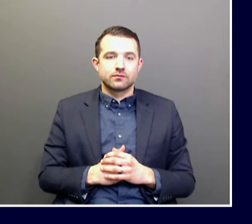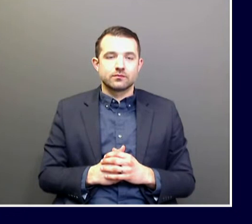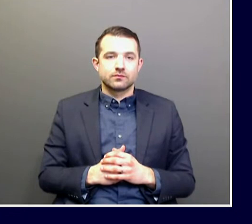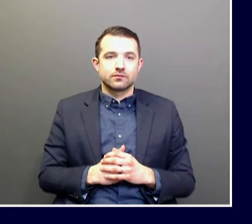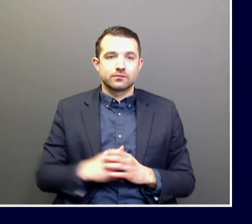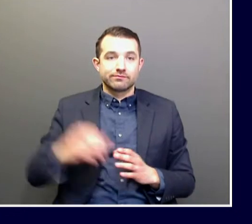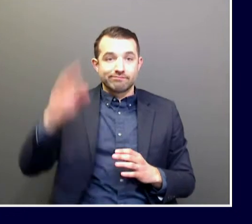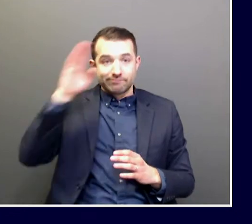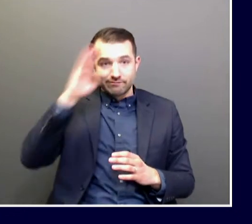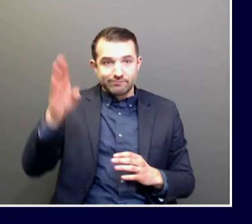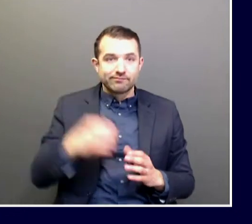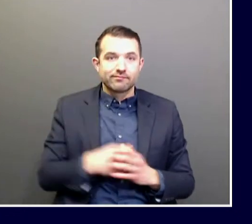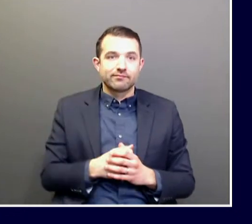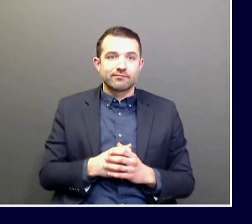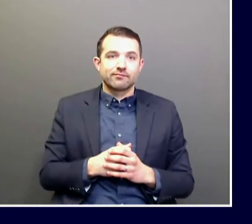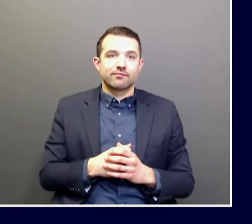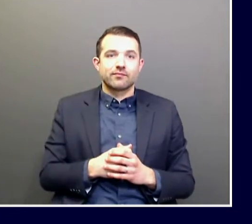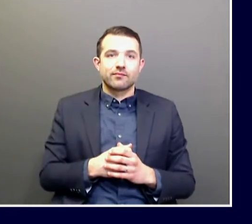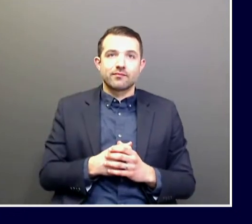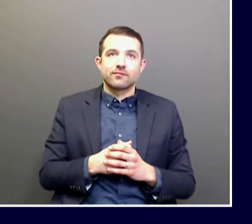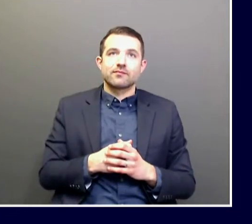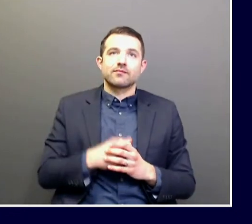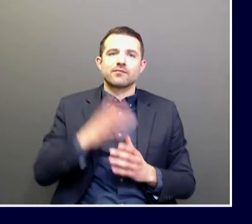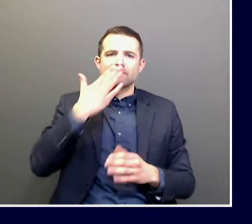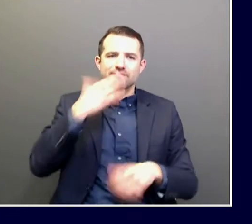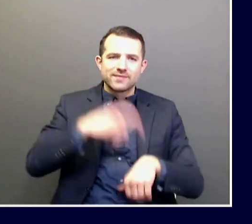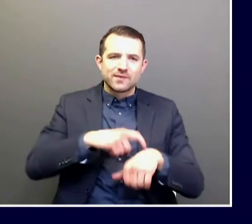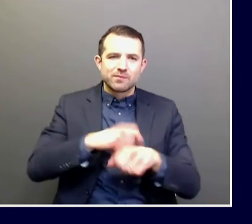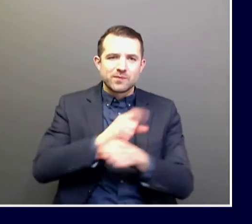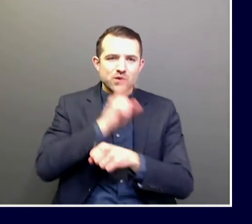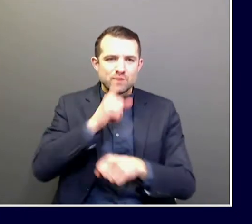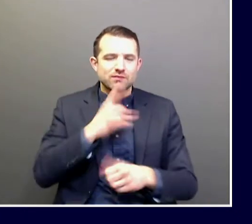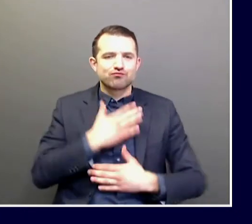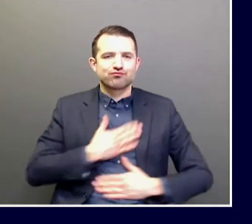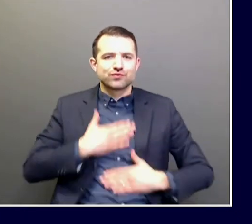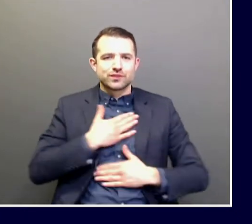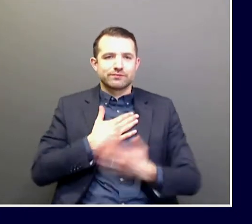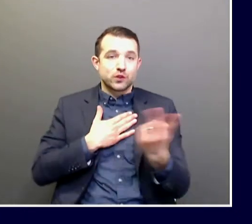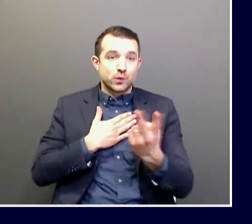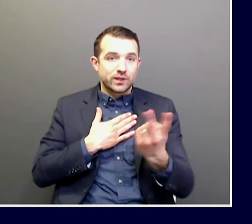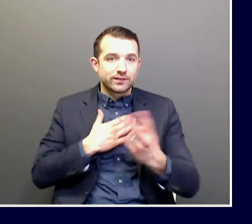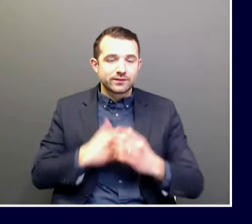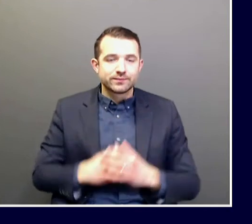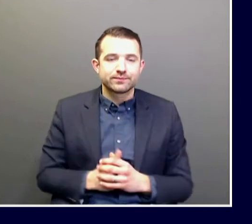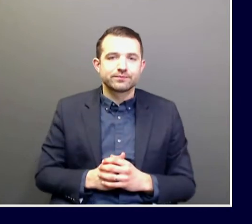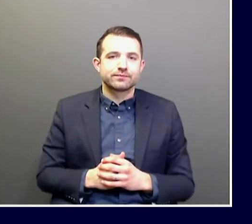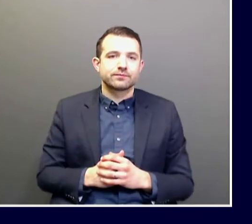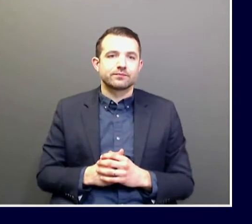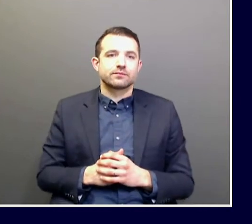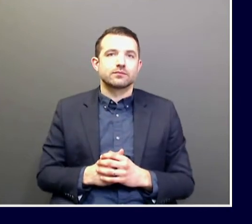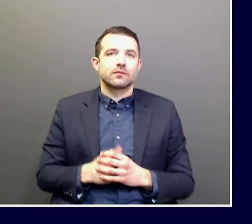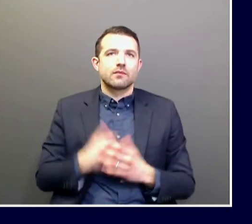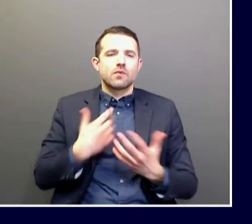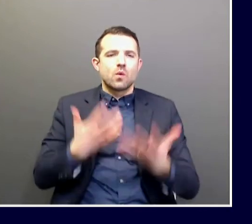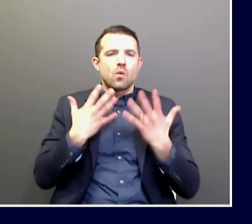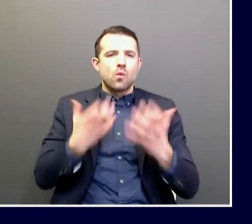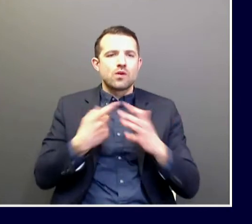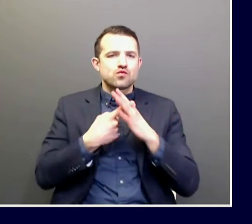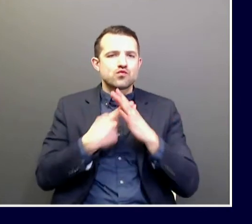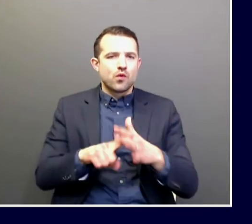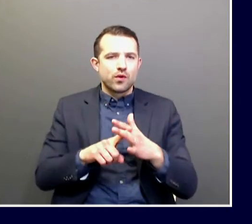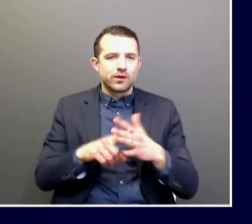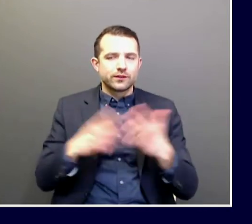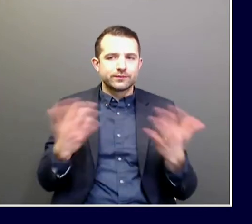Landrieu. Thanks for taking the time today. I really appreciate it. I wanted to start with asking you about